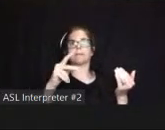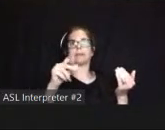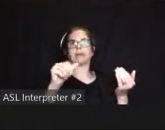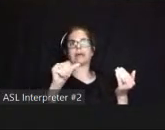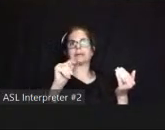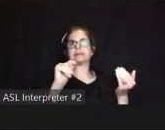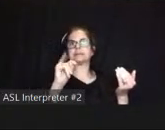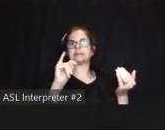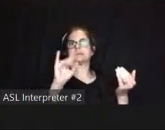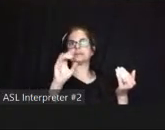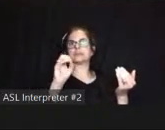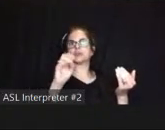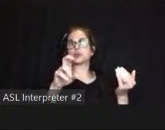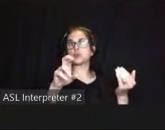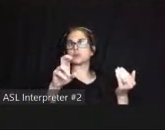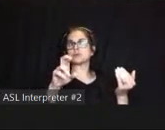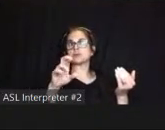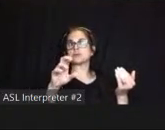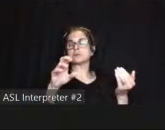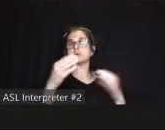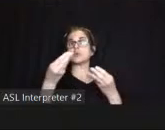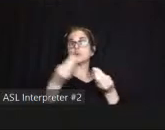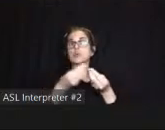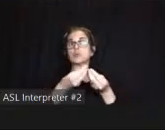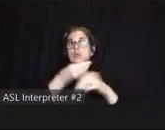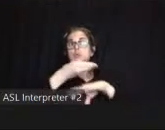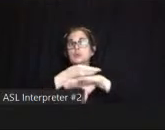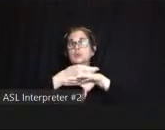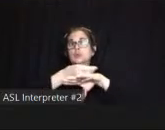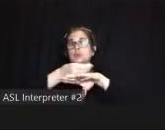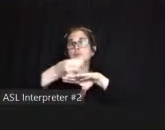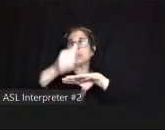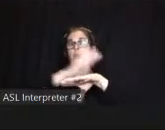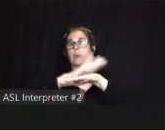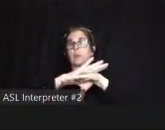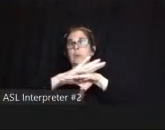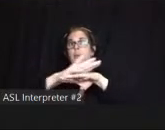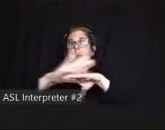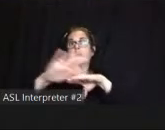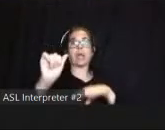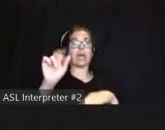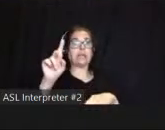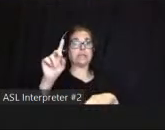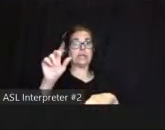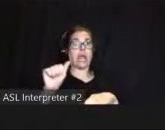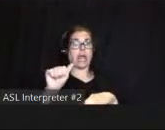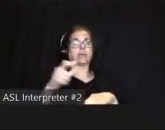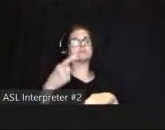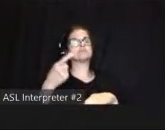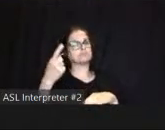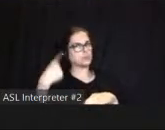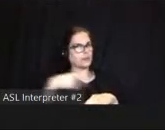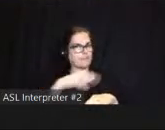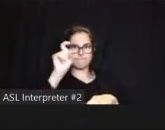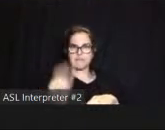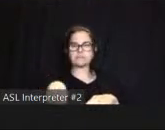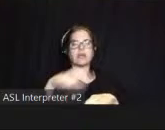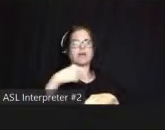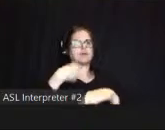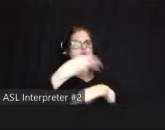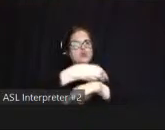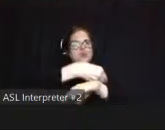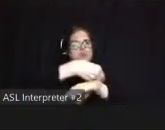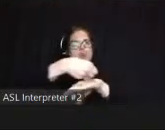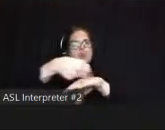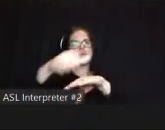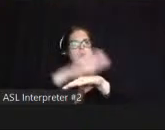having, as Director Irvine noted, a smooth surface, especially for ADA purposes, is really a requirement. And in those circumstances, you know,